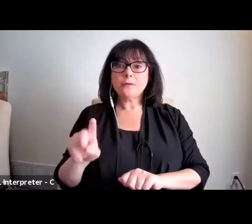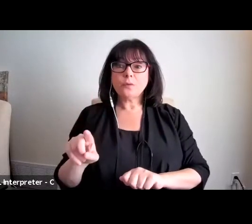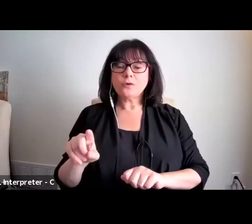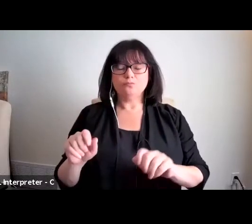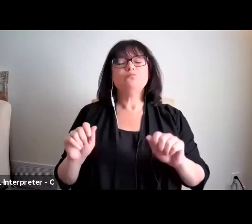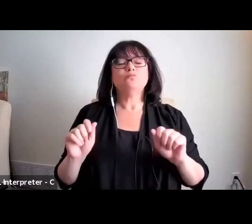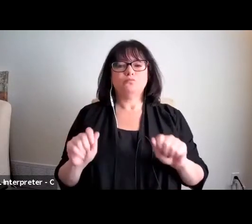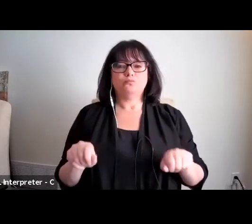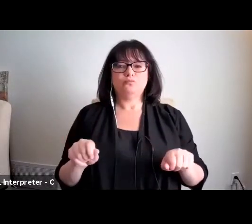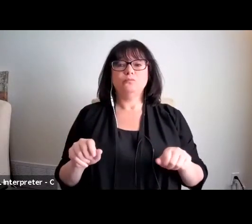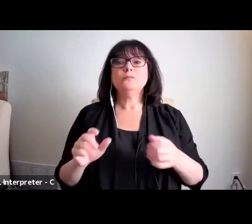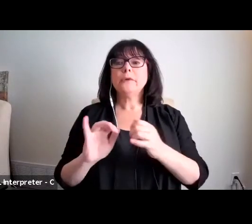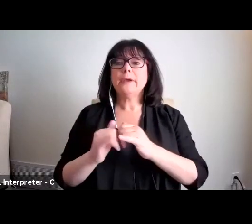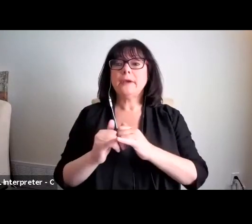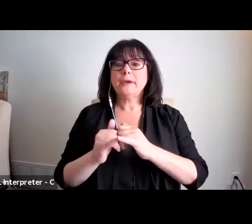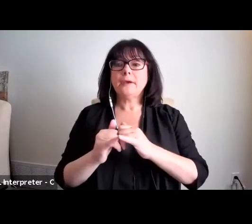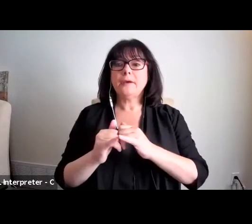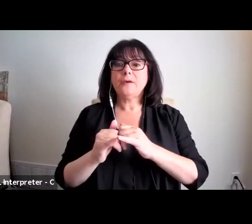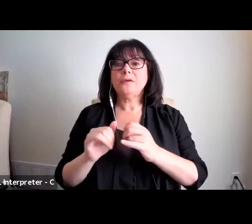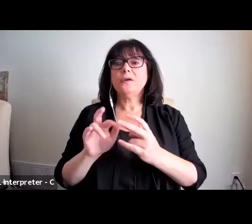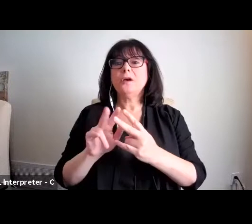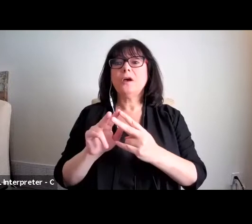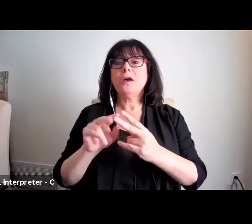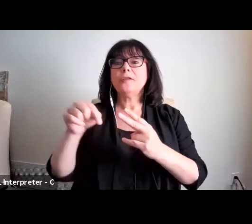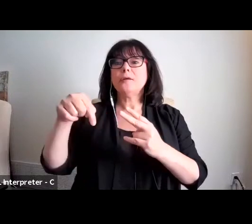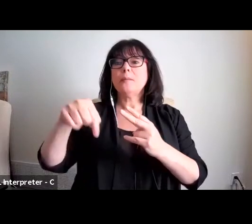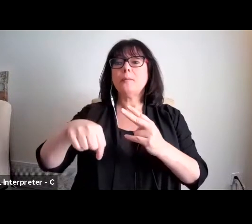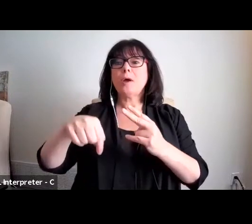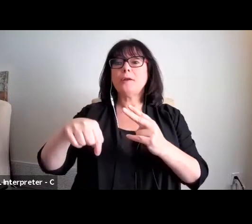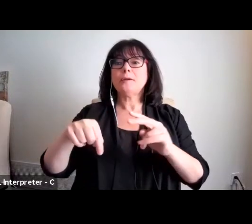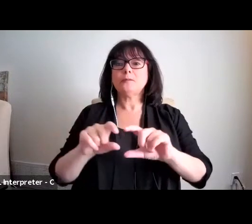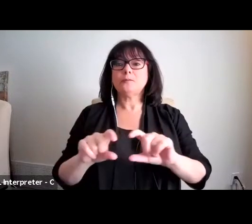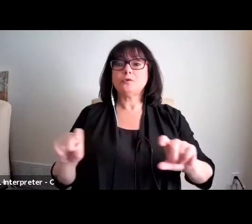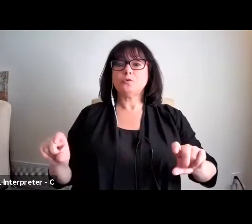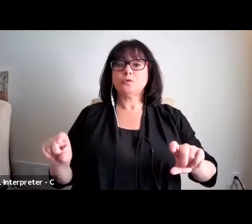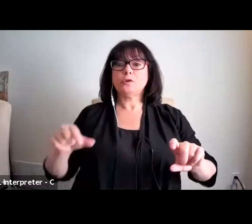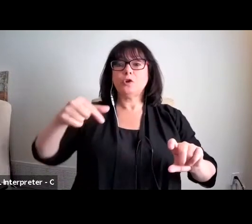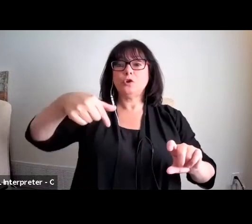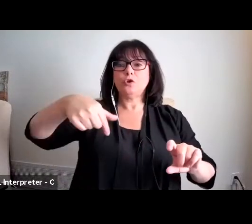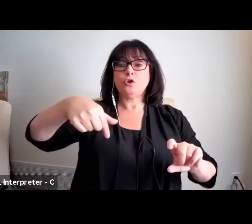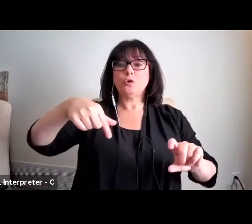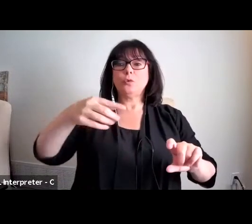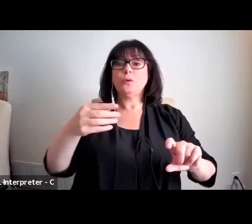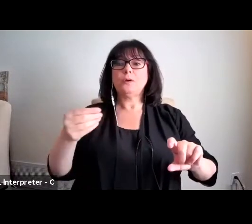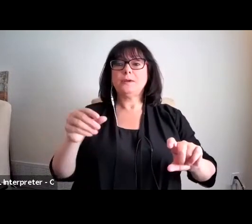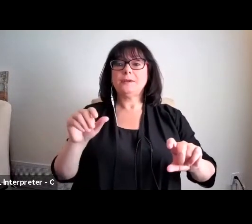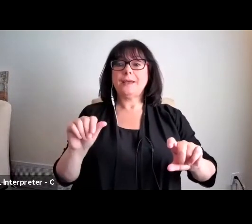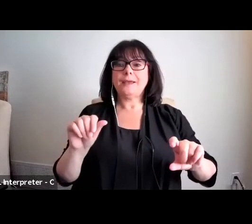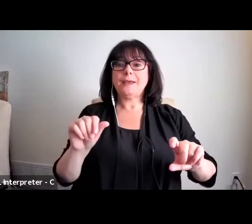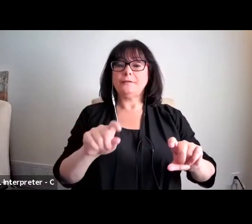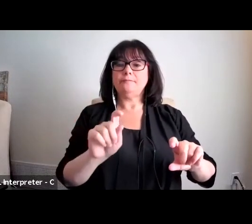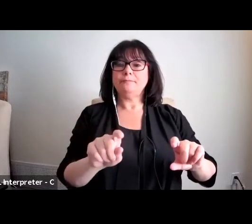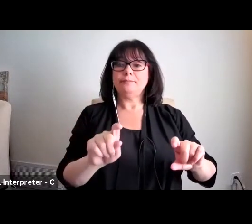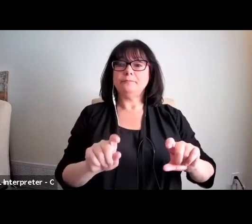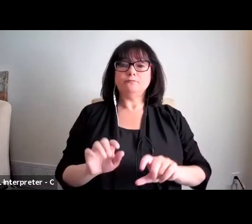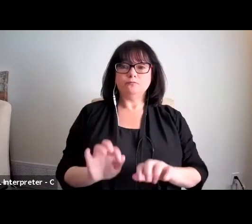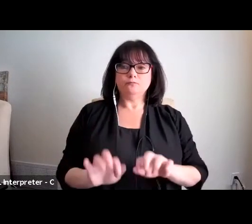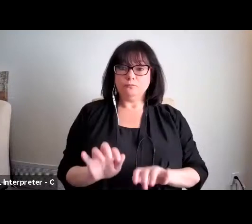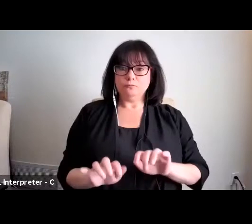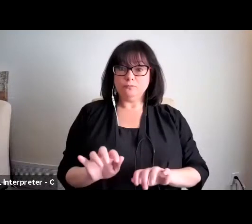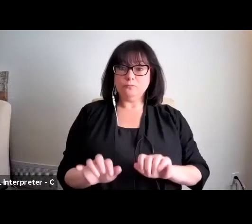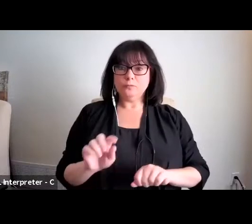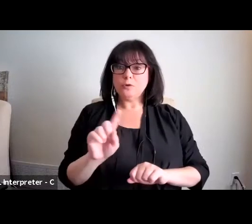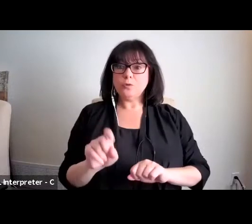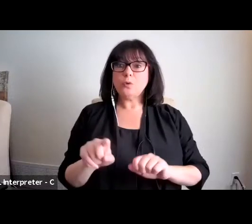is you can use the Q&A function. So you'll see there's a Q&A button down at the bottom of your screen if you've joined us on Zoom. If